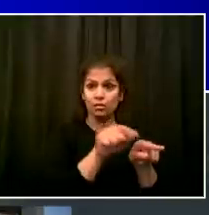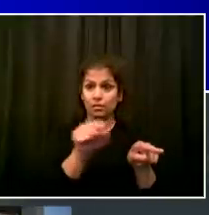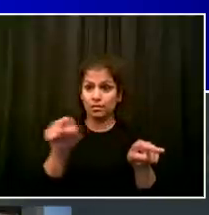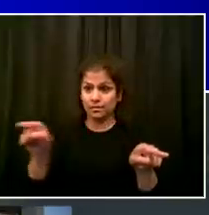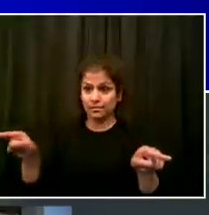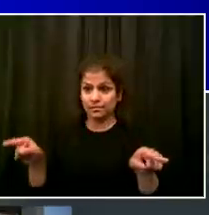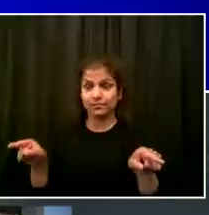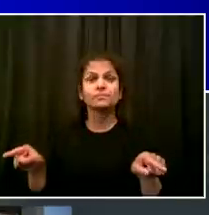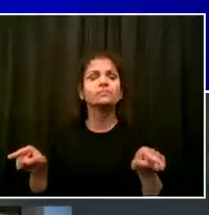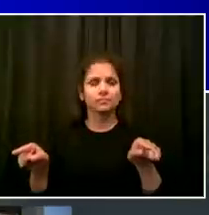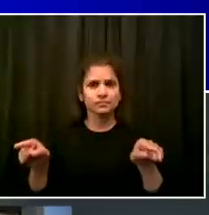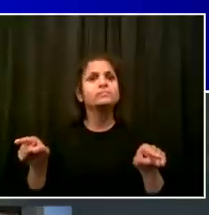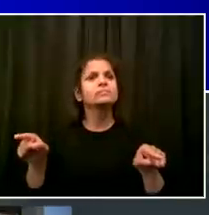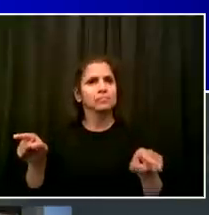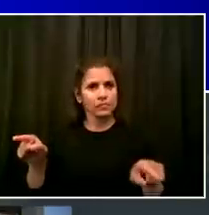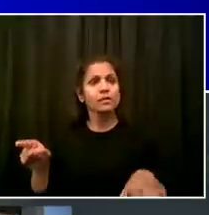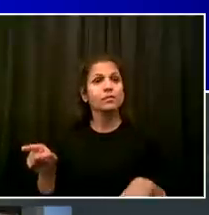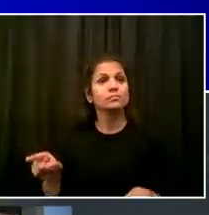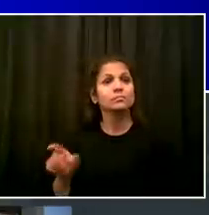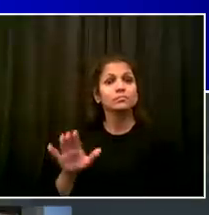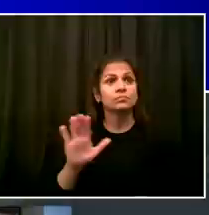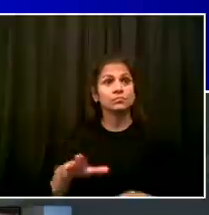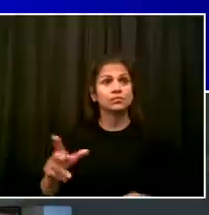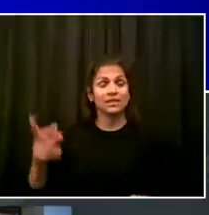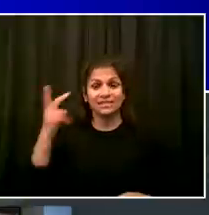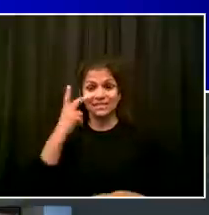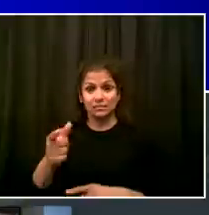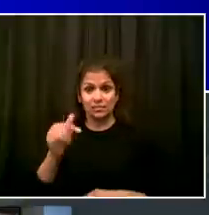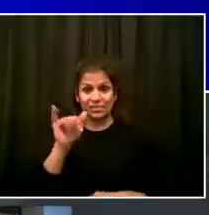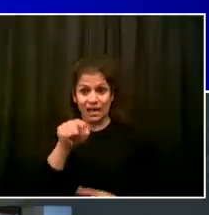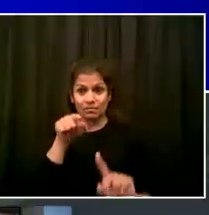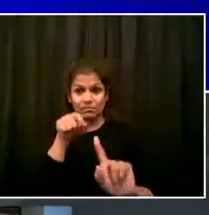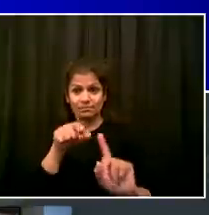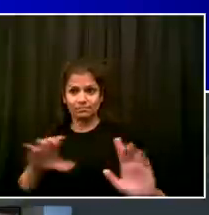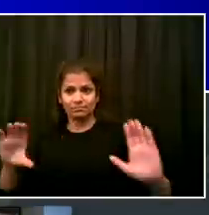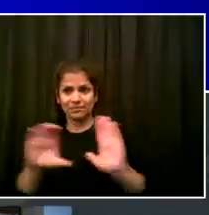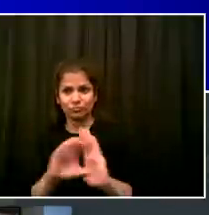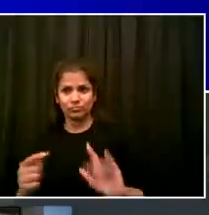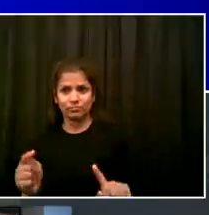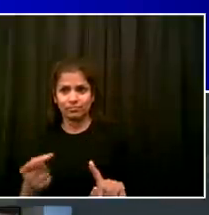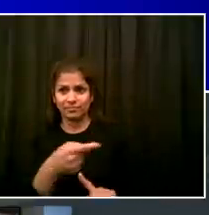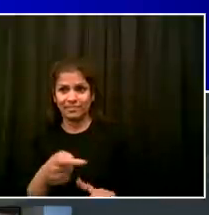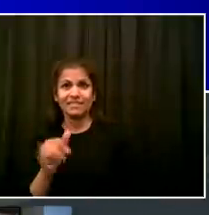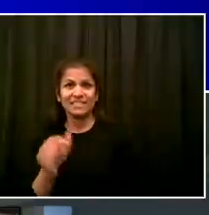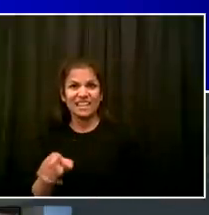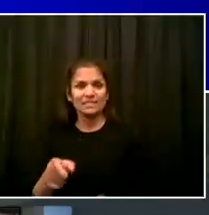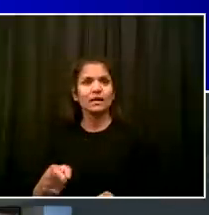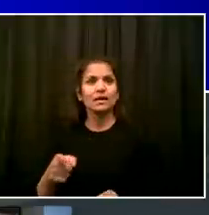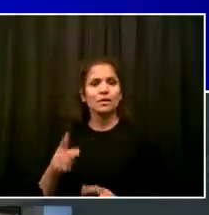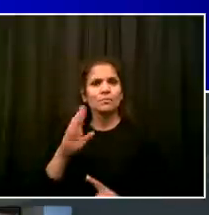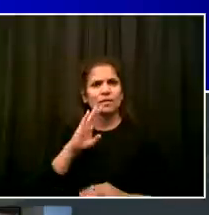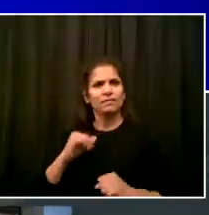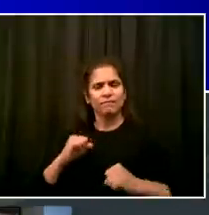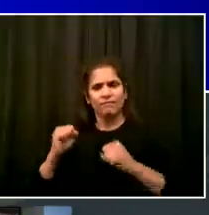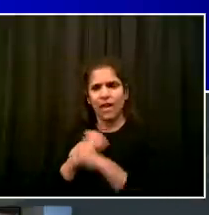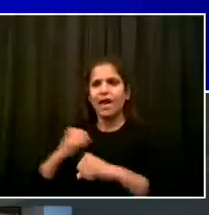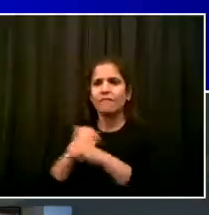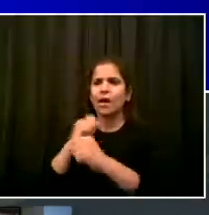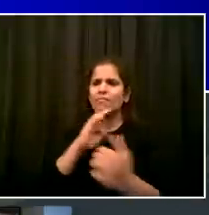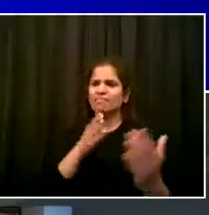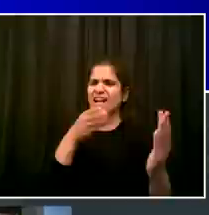from Bed-Stuy, from the Campaign Against Hunger, which I visited a few weeks ago, the amazing work that Dr. Melanie Samuels and